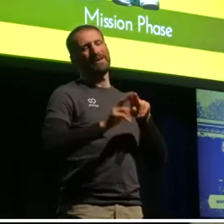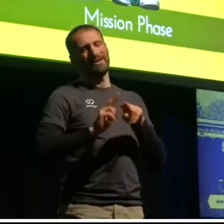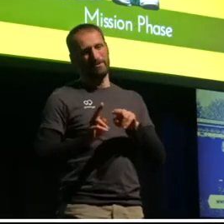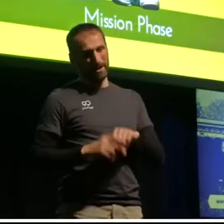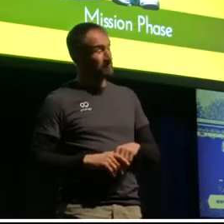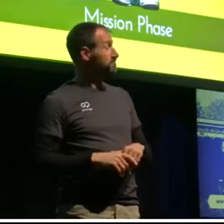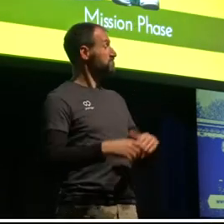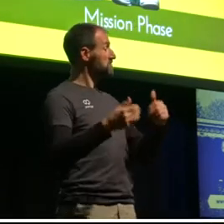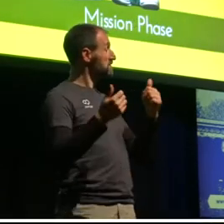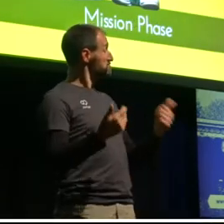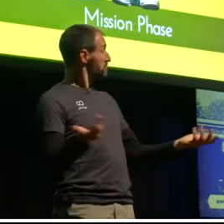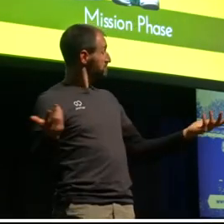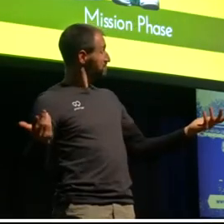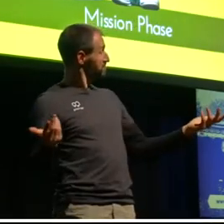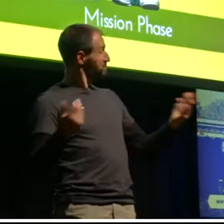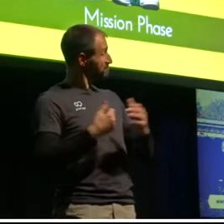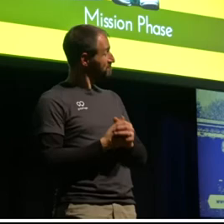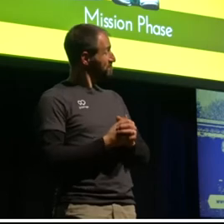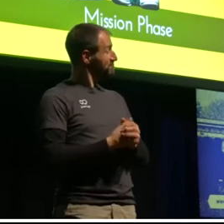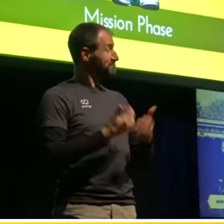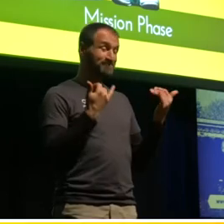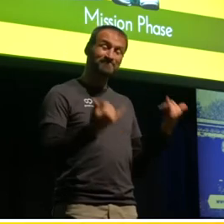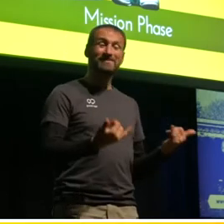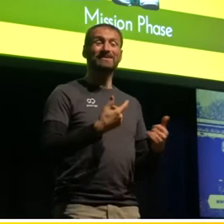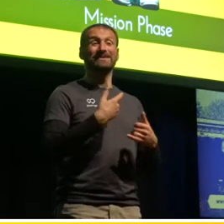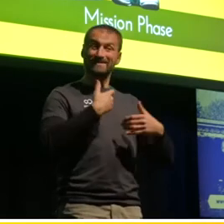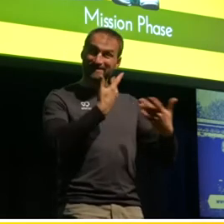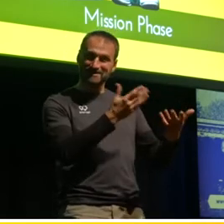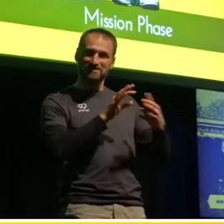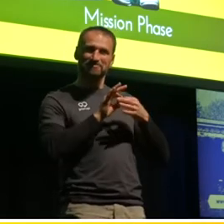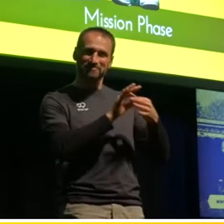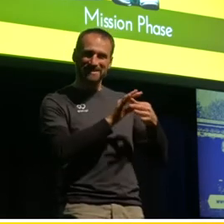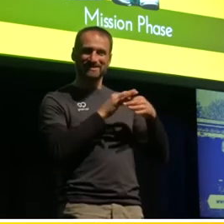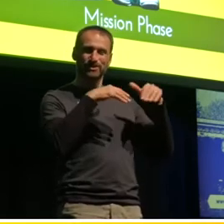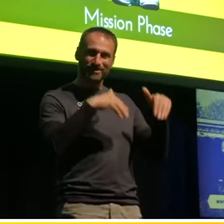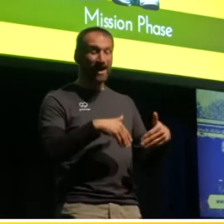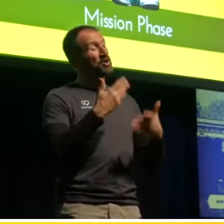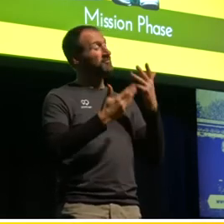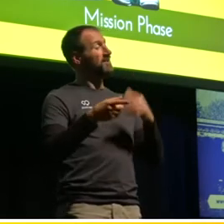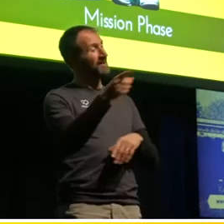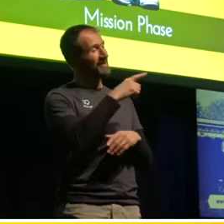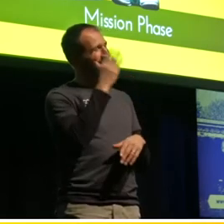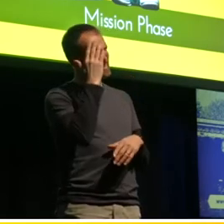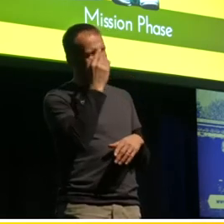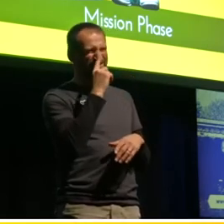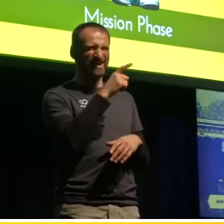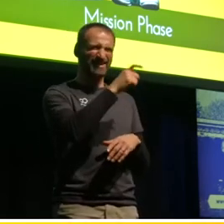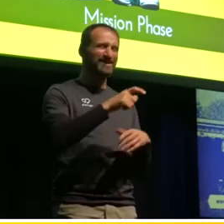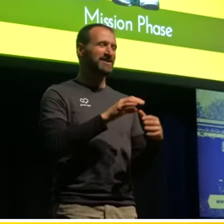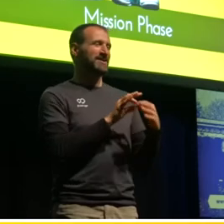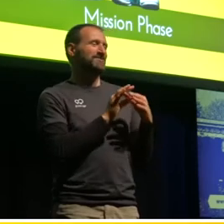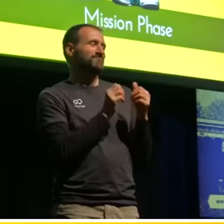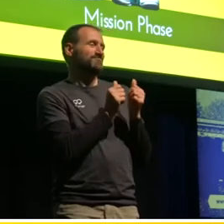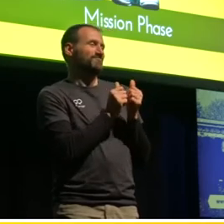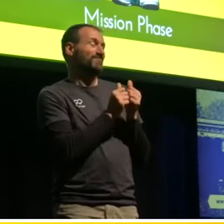Great, so now we're in this relationship, and maybe you experience that when people are very, very happy as a